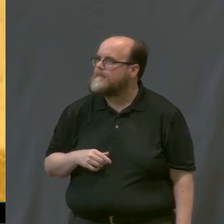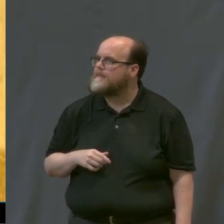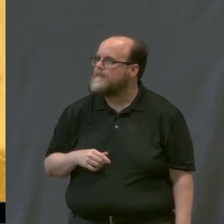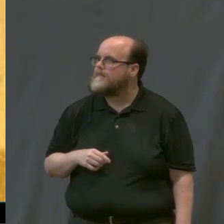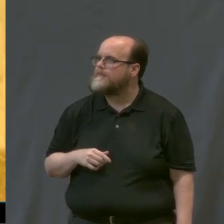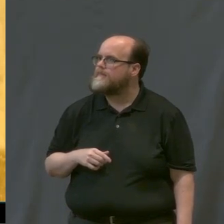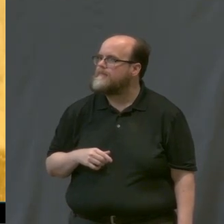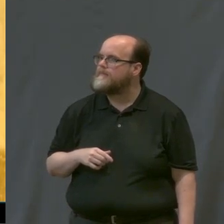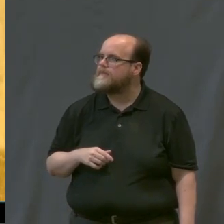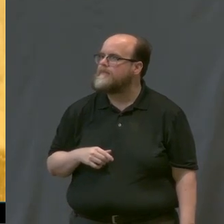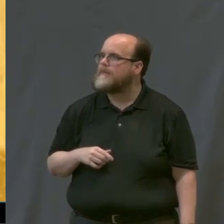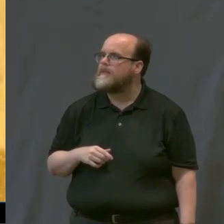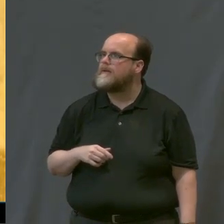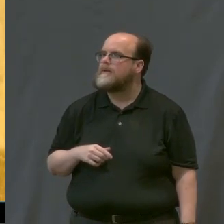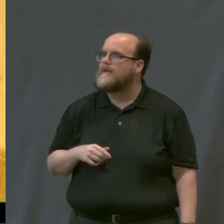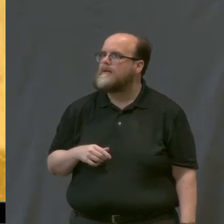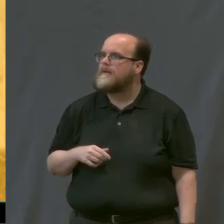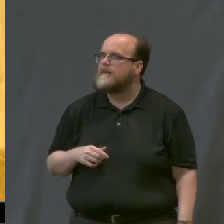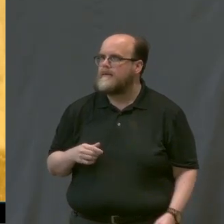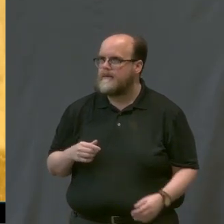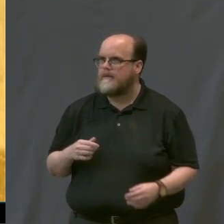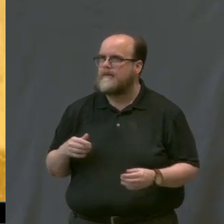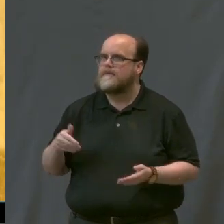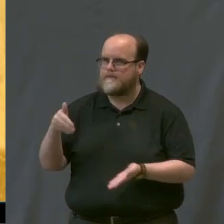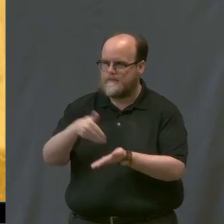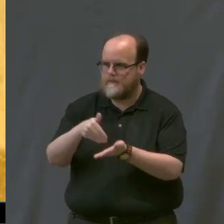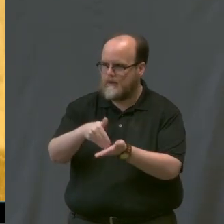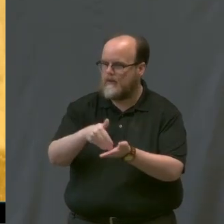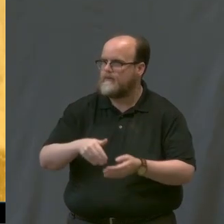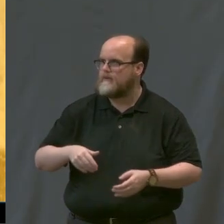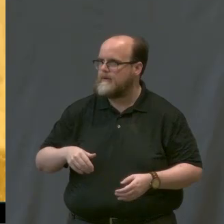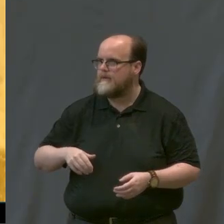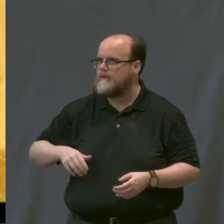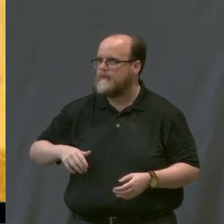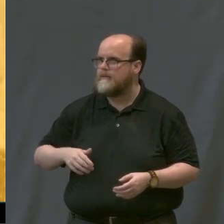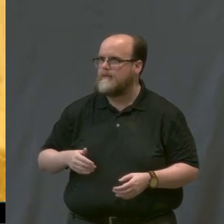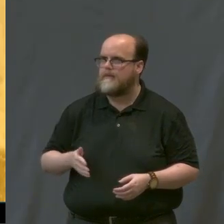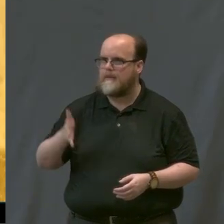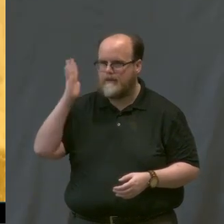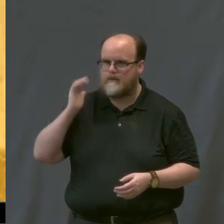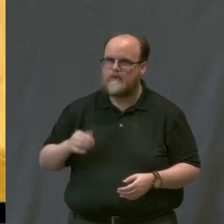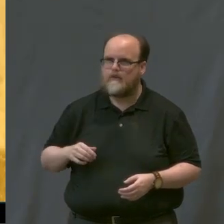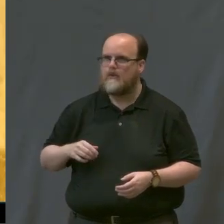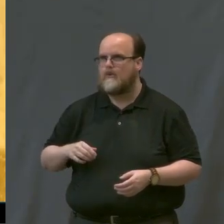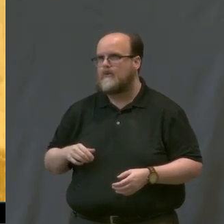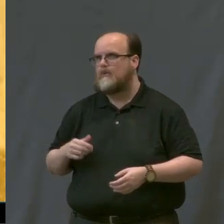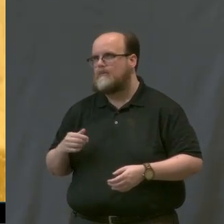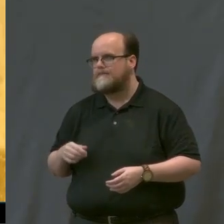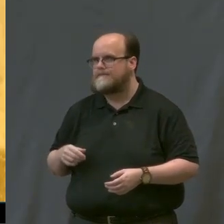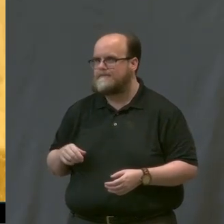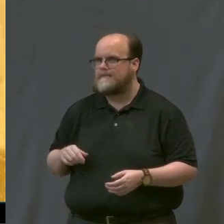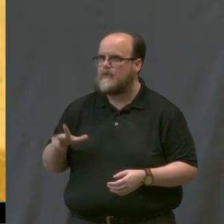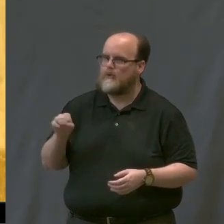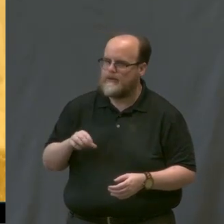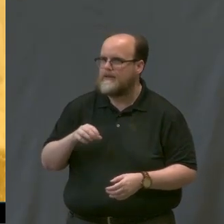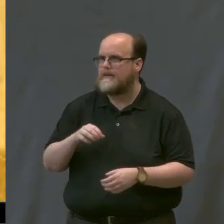A lot of, over the past 3 or 4 decades, boycotting companies and